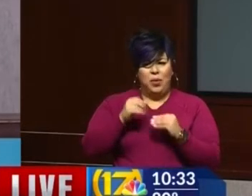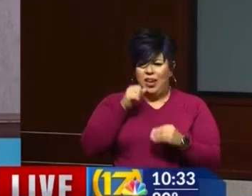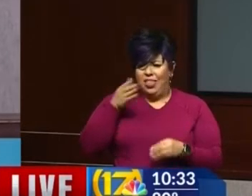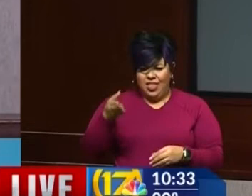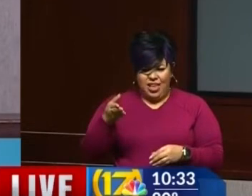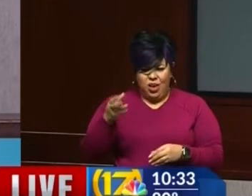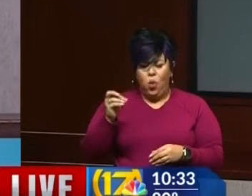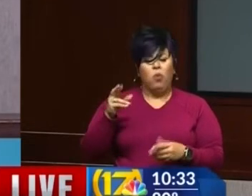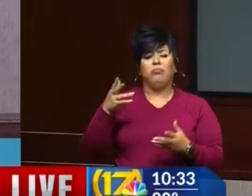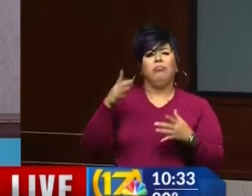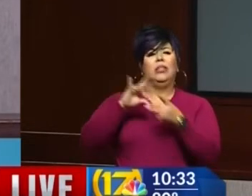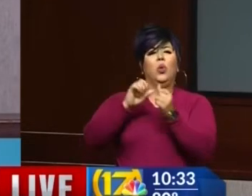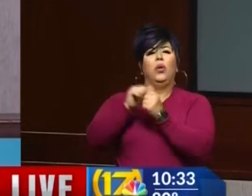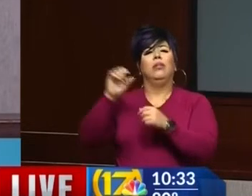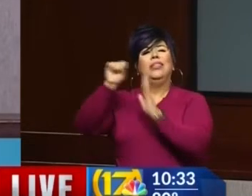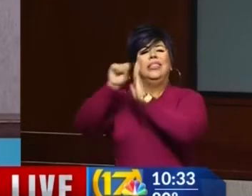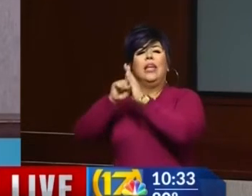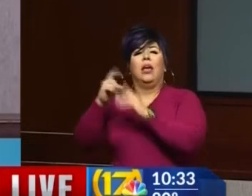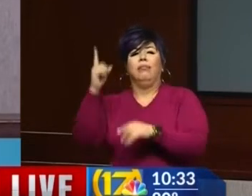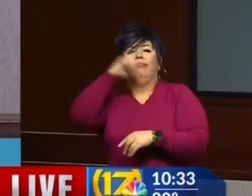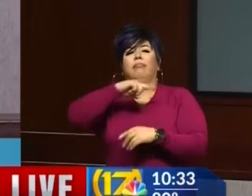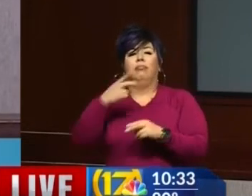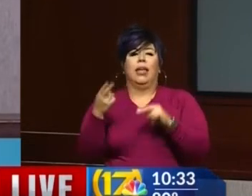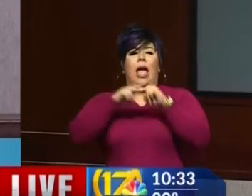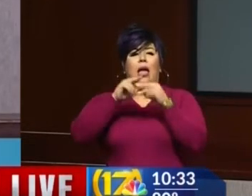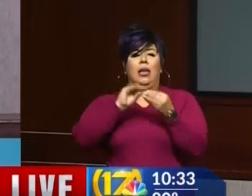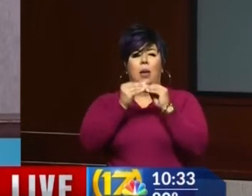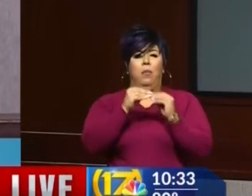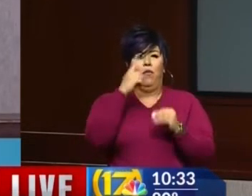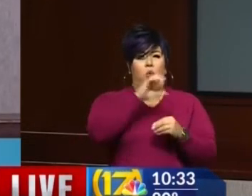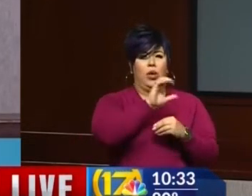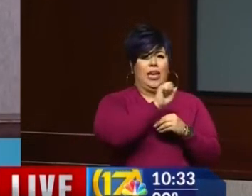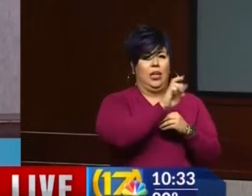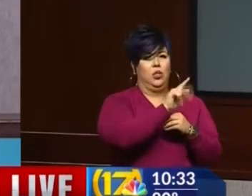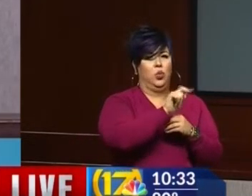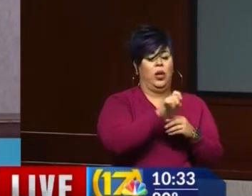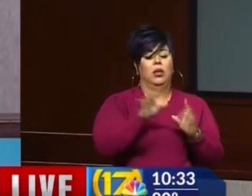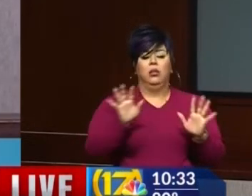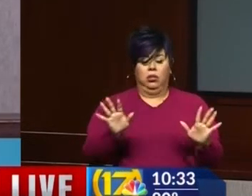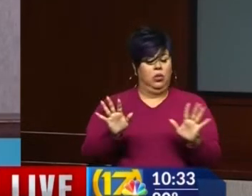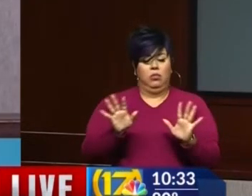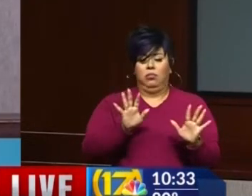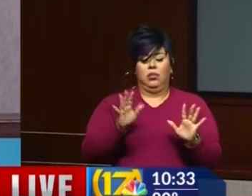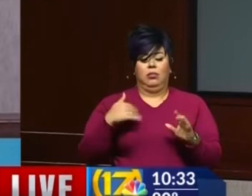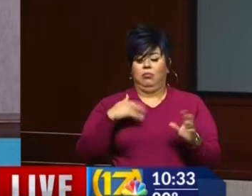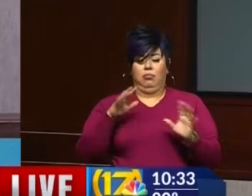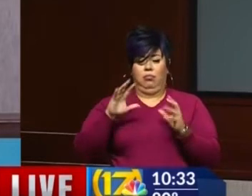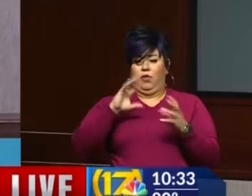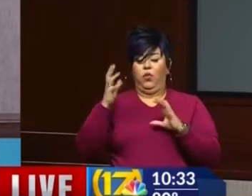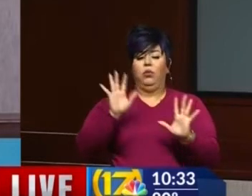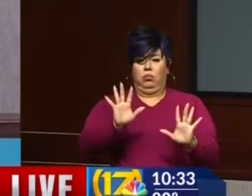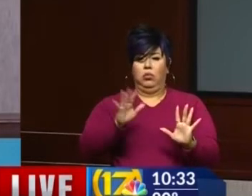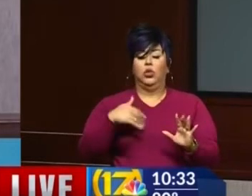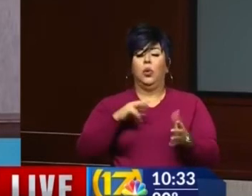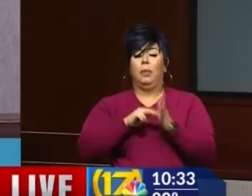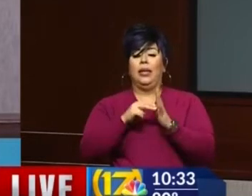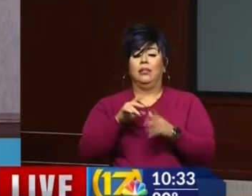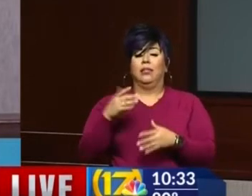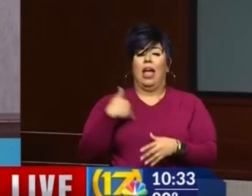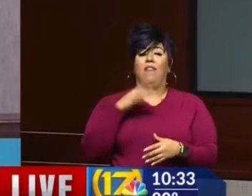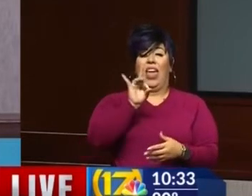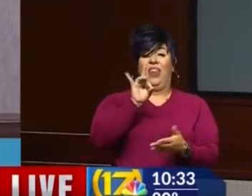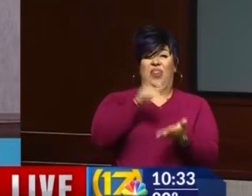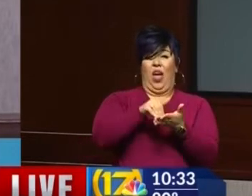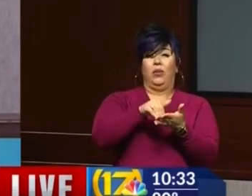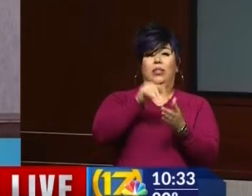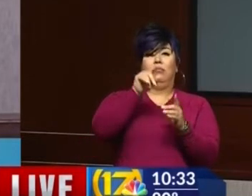numbers. So with this latest announcement from Ryan just now about the 8,600 tests that are not being